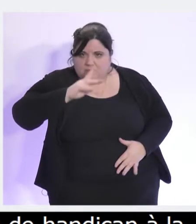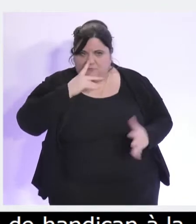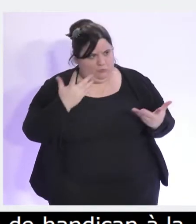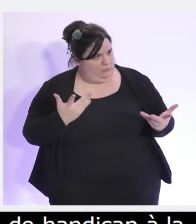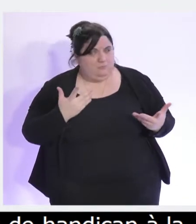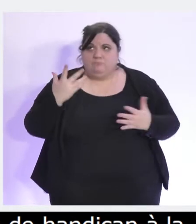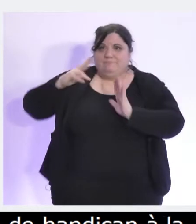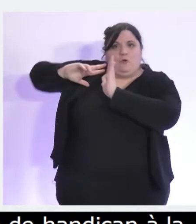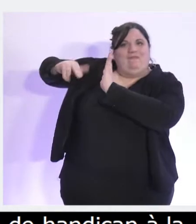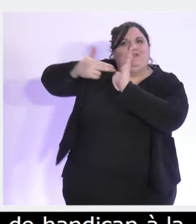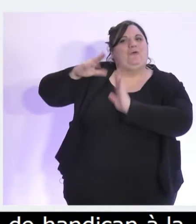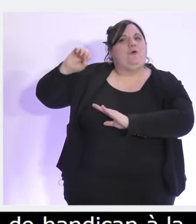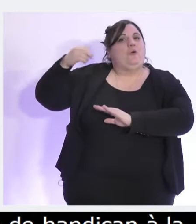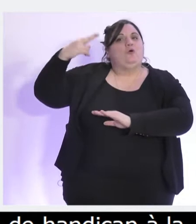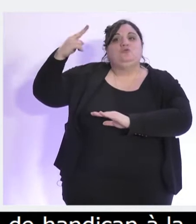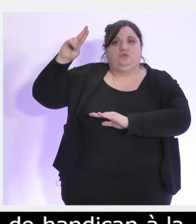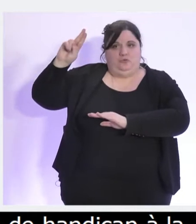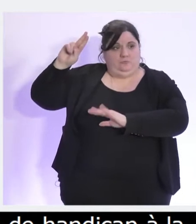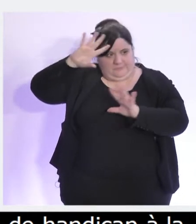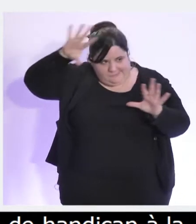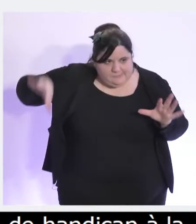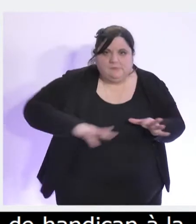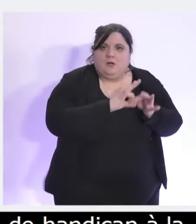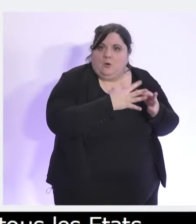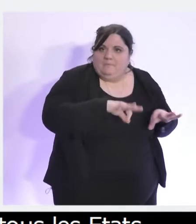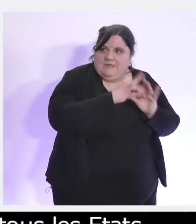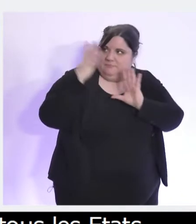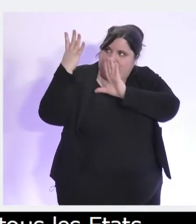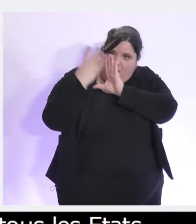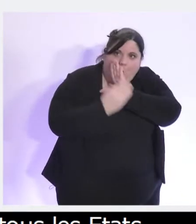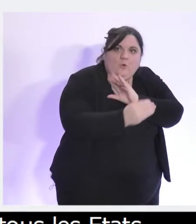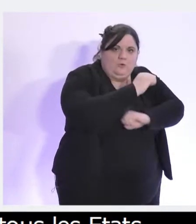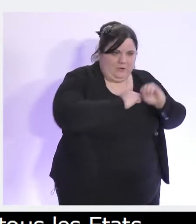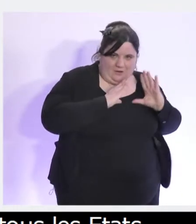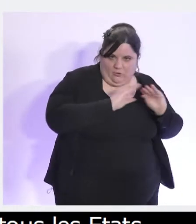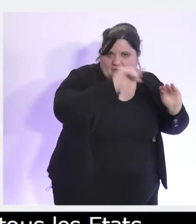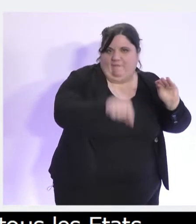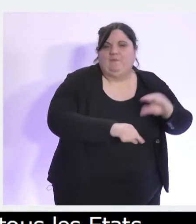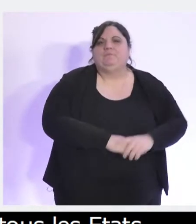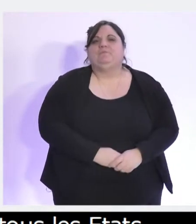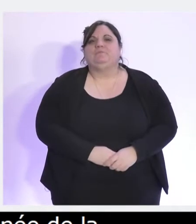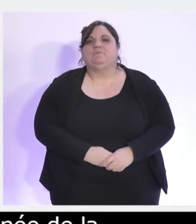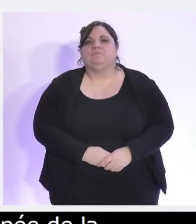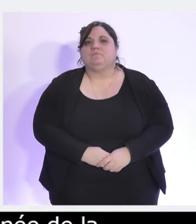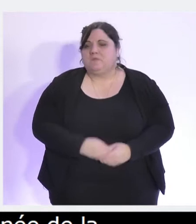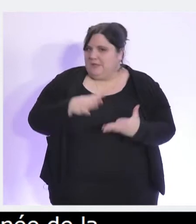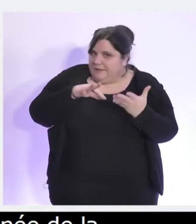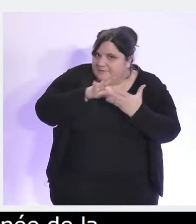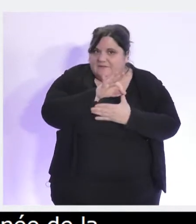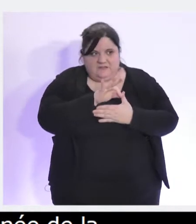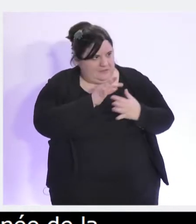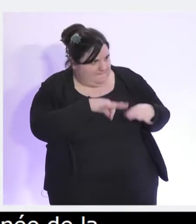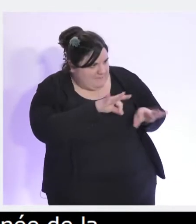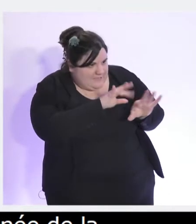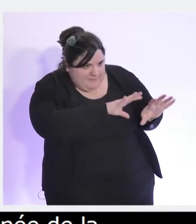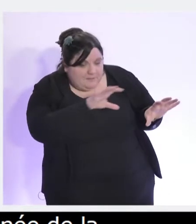Disabilities and of the EU Disability Strategy at the national, regional, and local level. I am determined